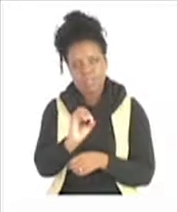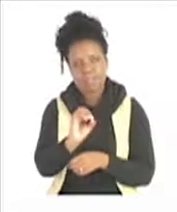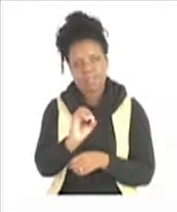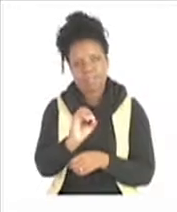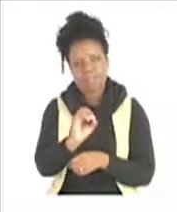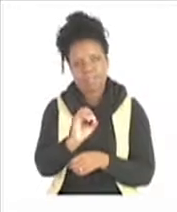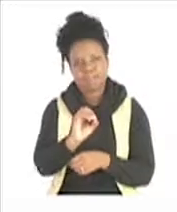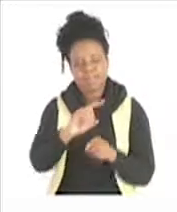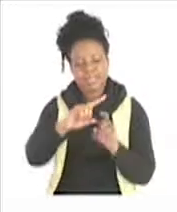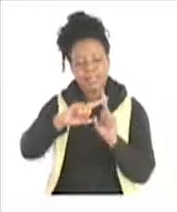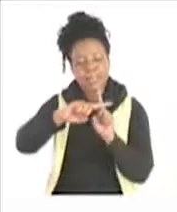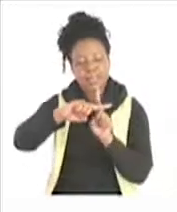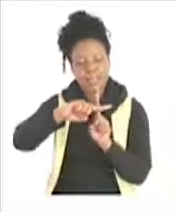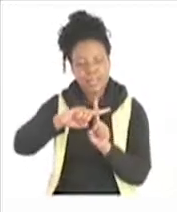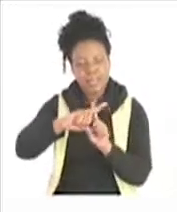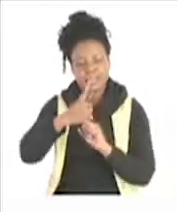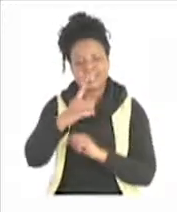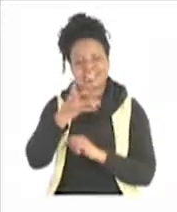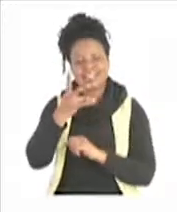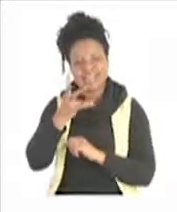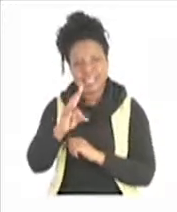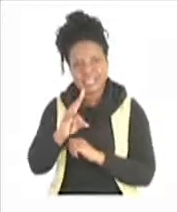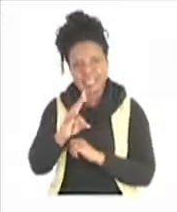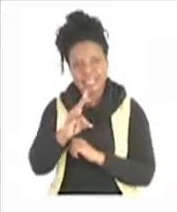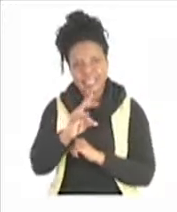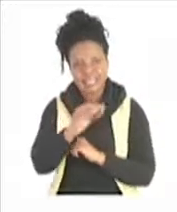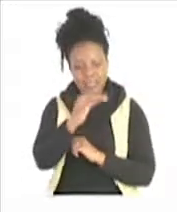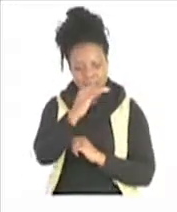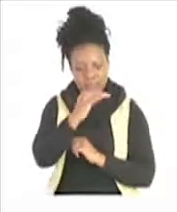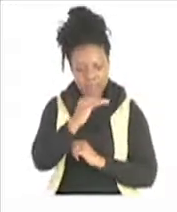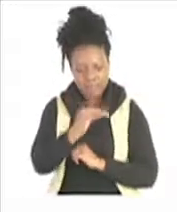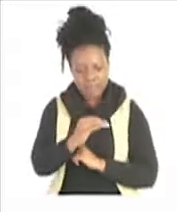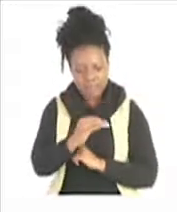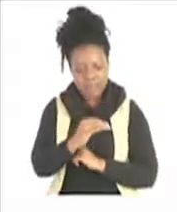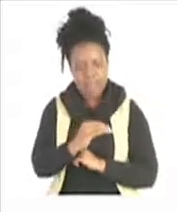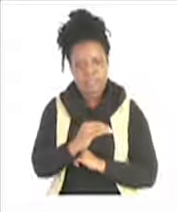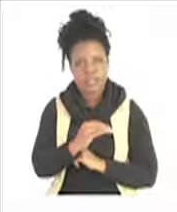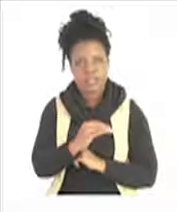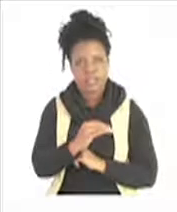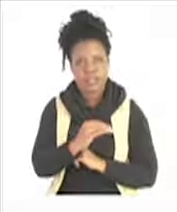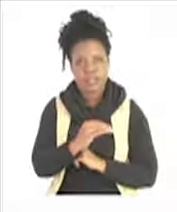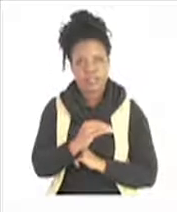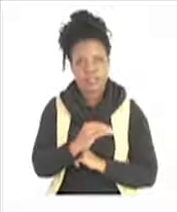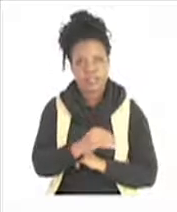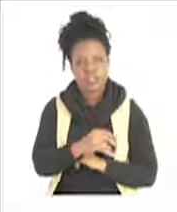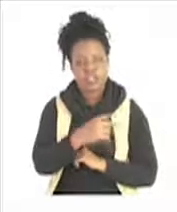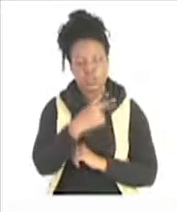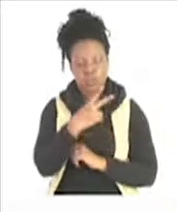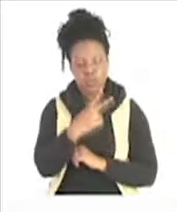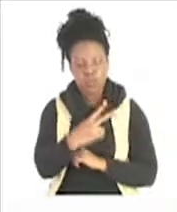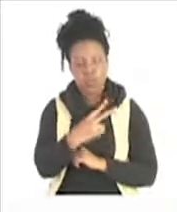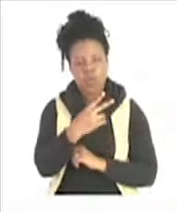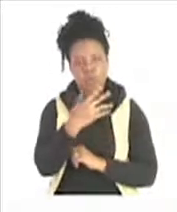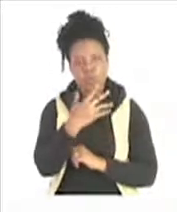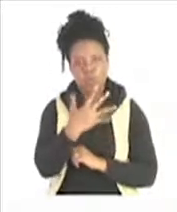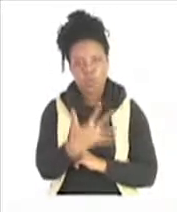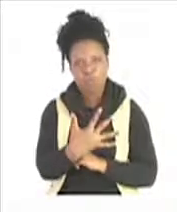240 plus 17. That part we're going to do first. And we're going to say that equals to